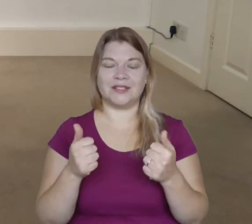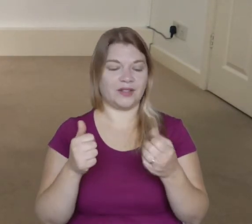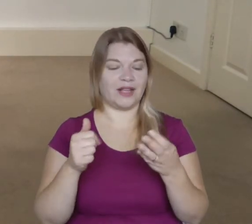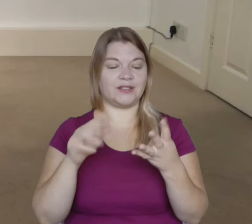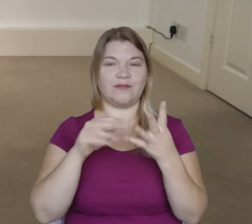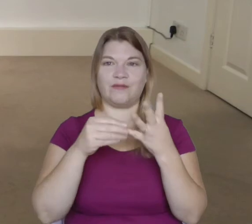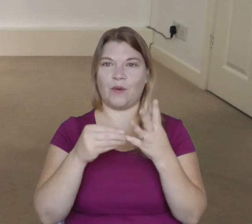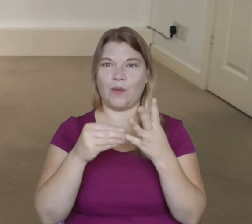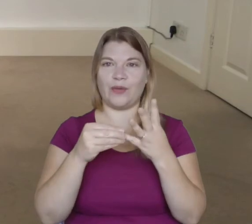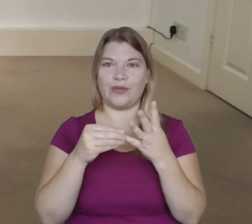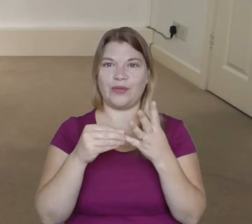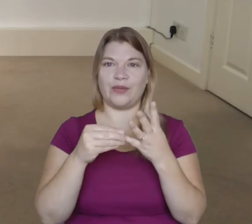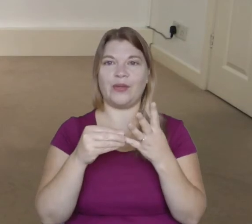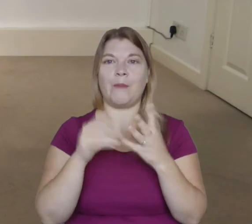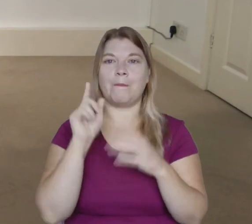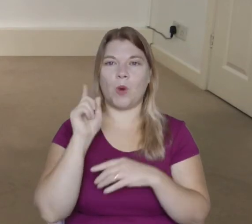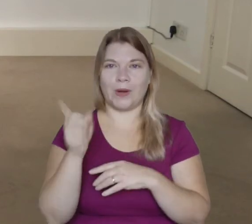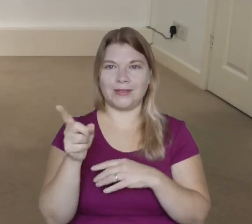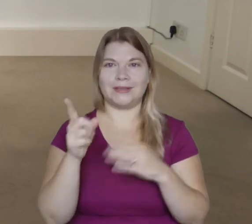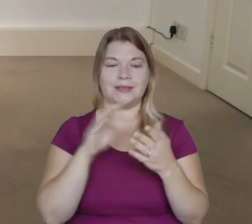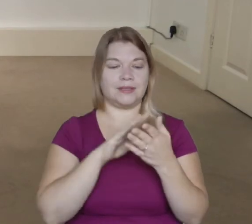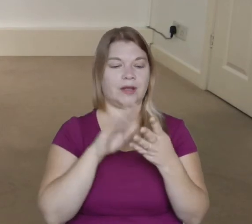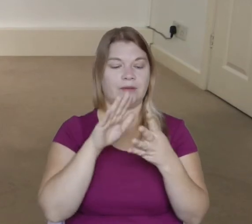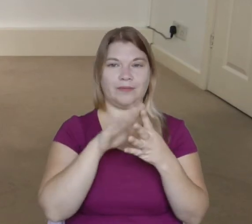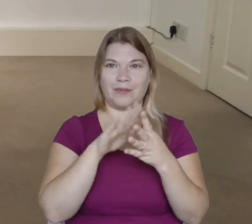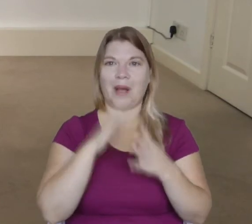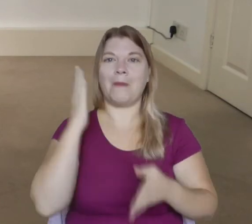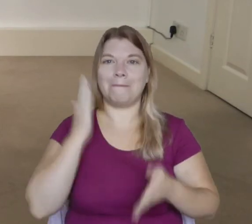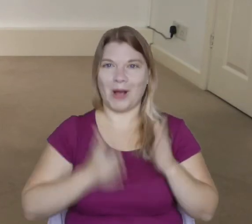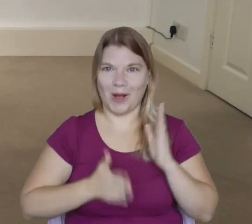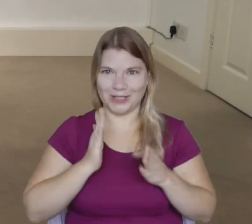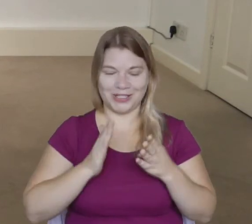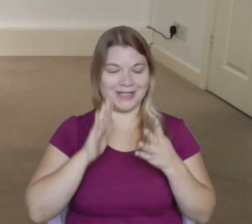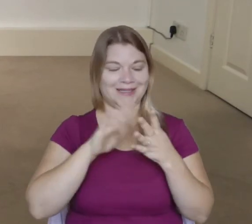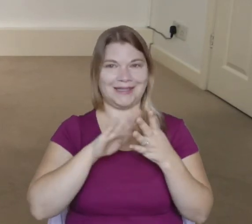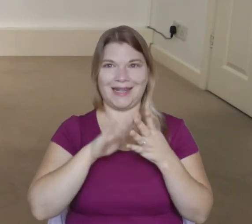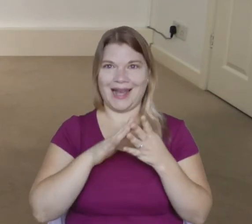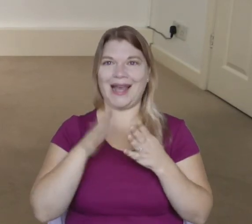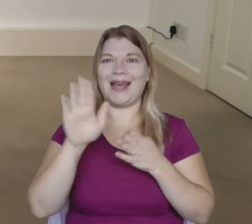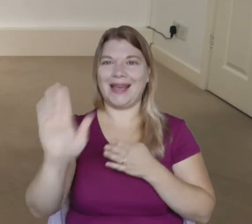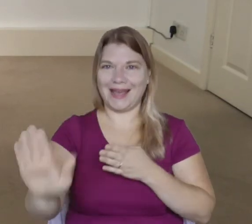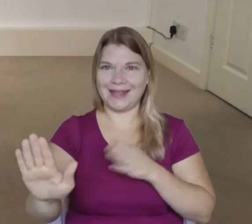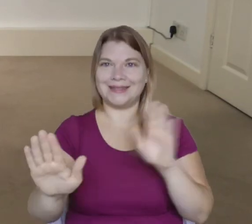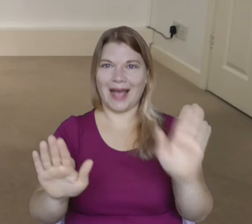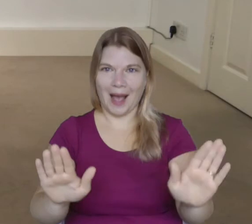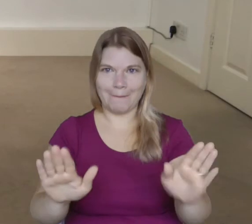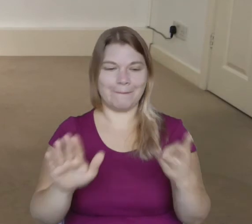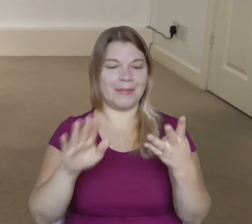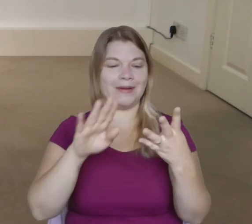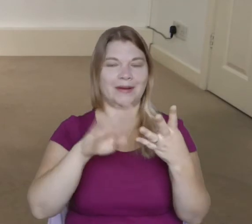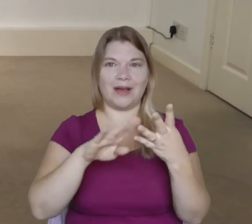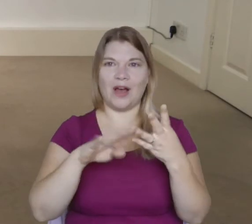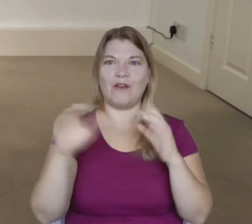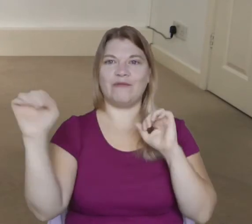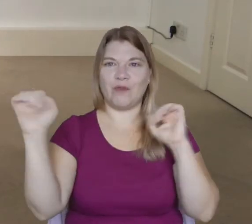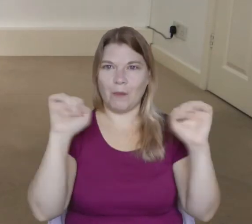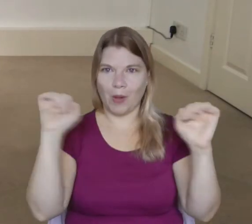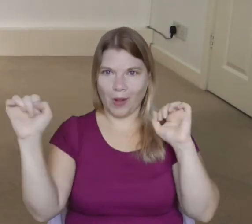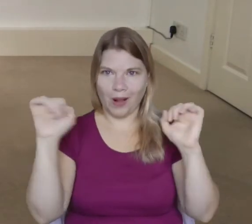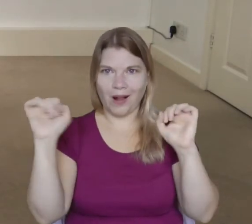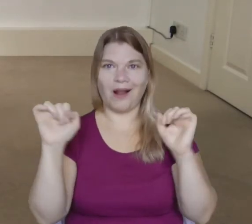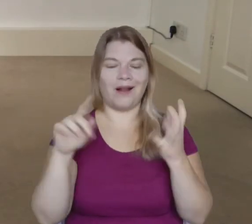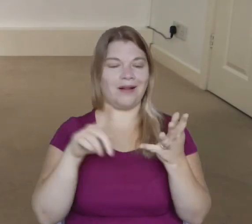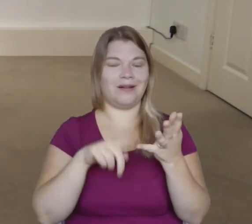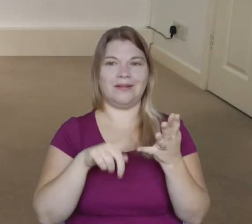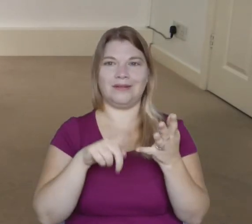points. So we've got marches, heel taps, are you with me? Am I with me? Football scarf and points. Okay, our next one is